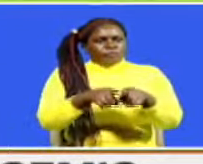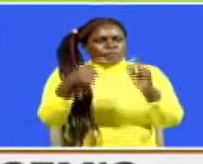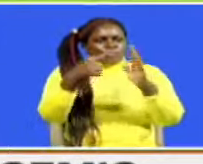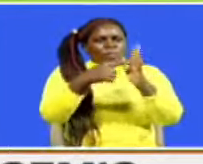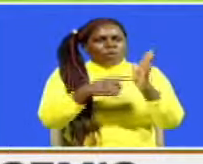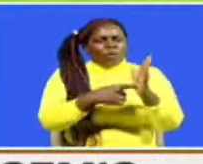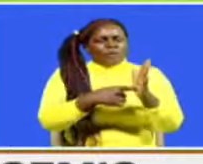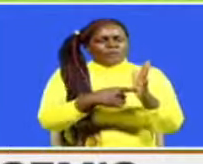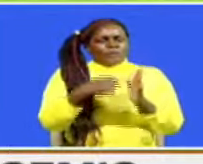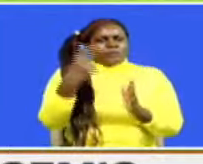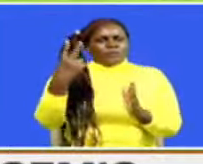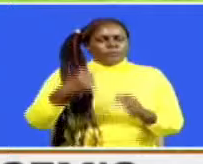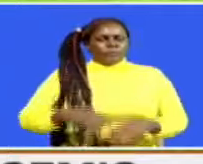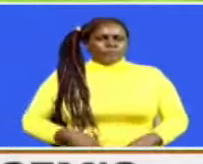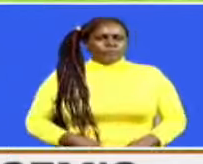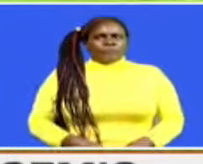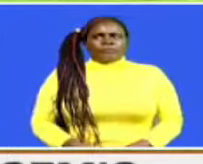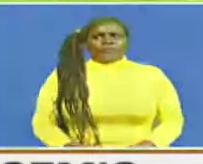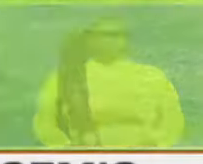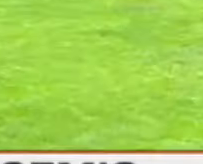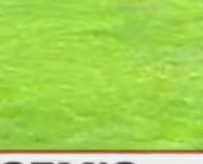6 points.